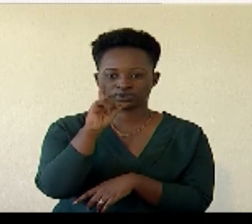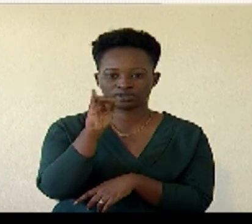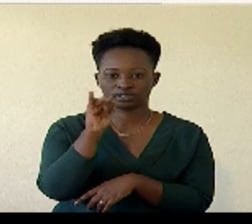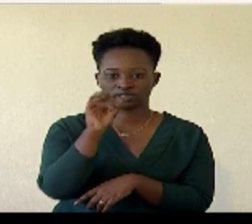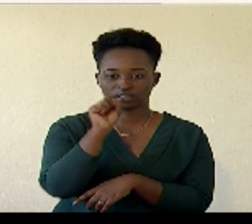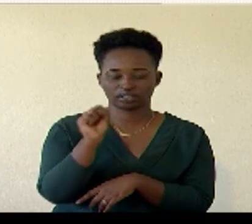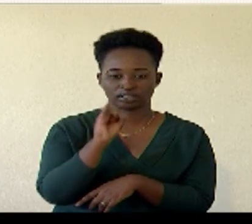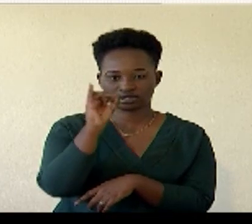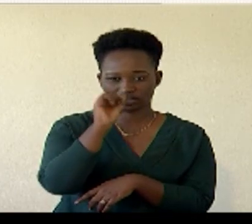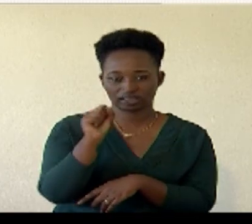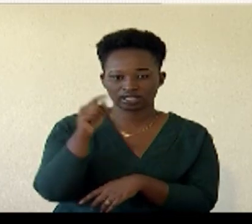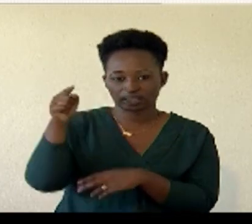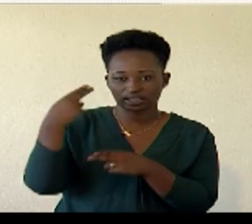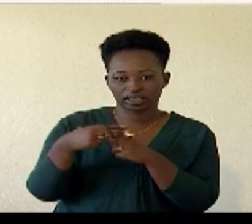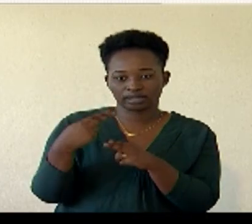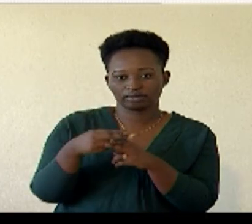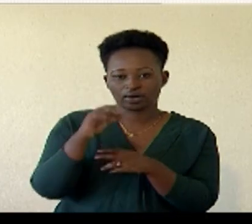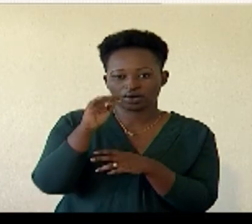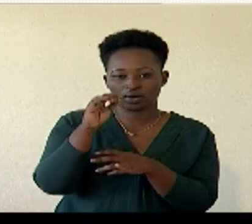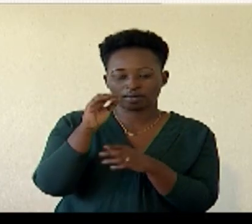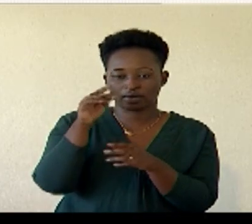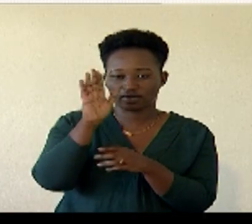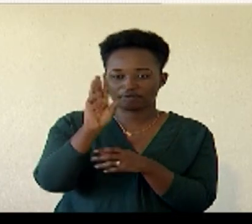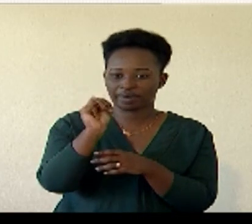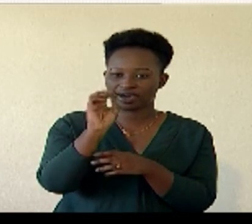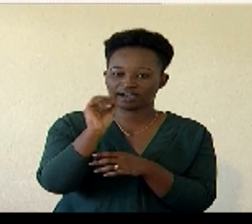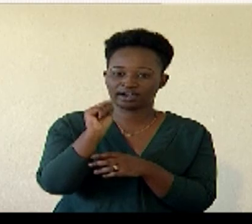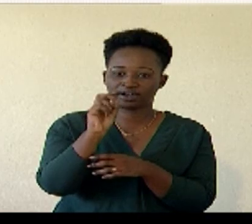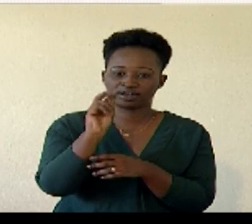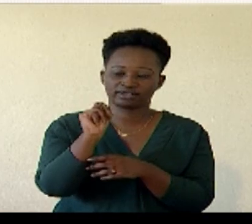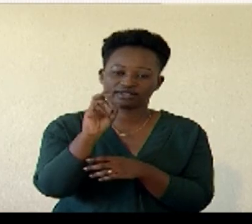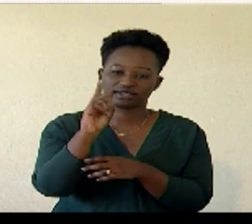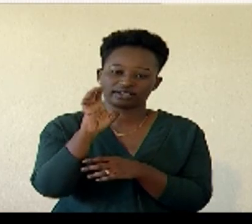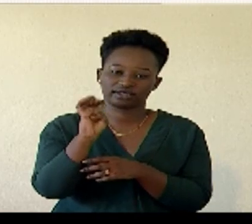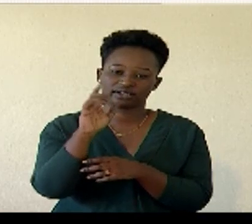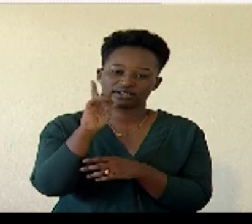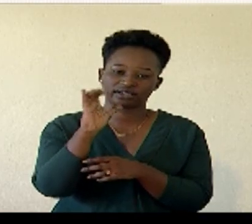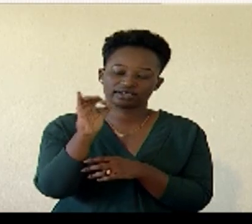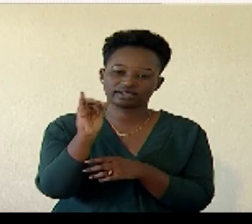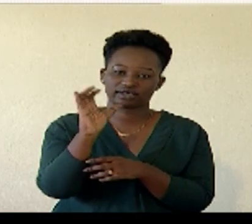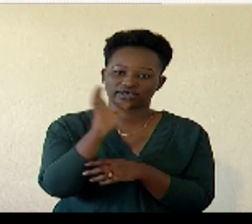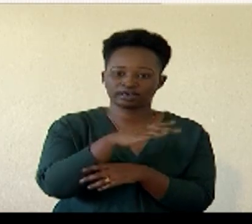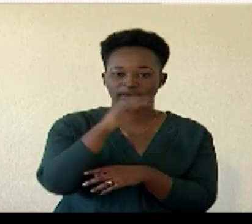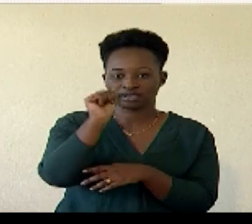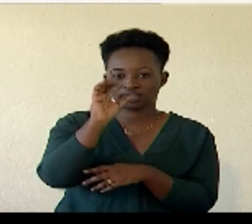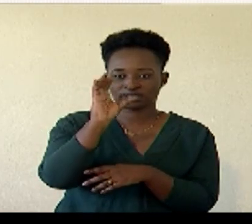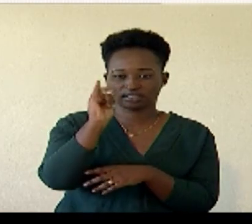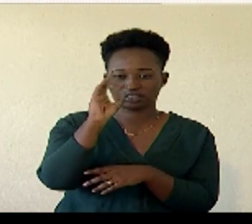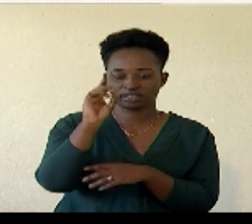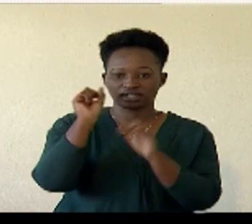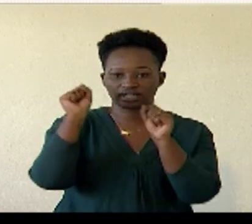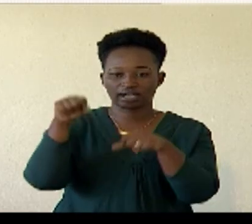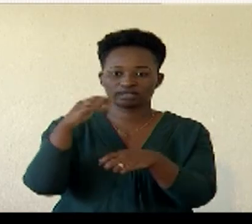of this mandelic acid. It can be synthesized from benzaldehyde in 2 steps. So there is